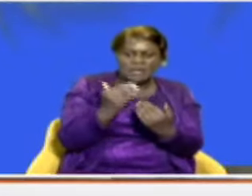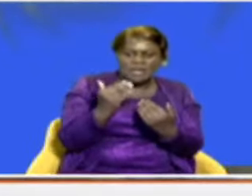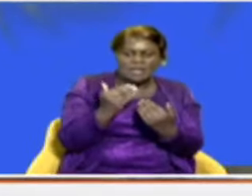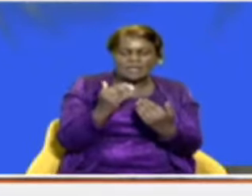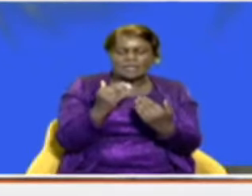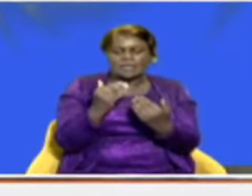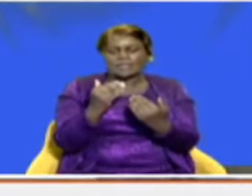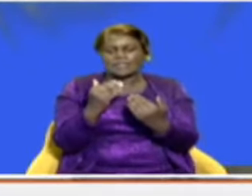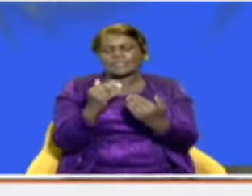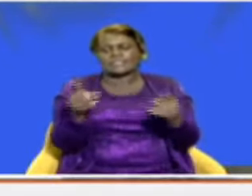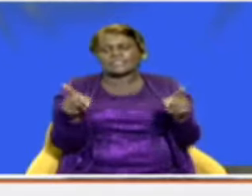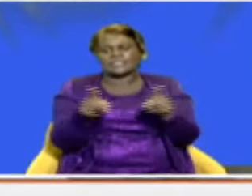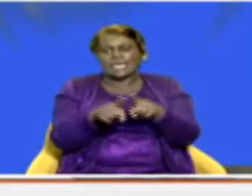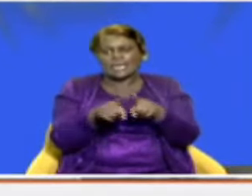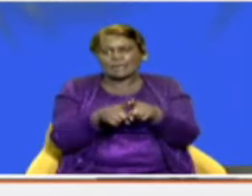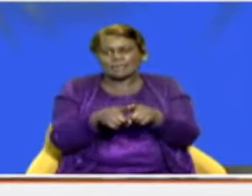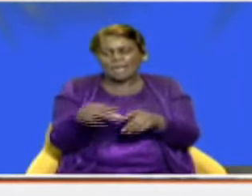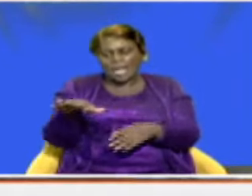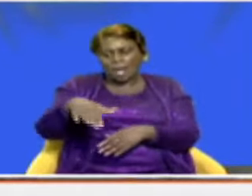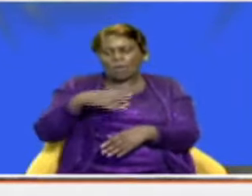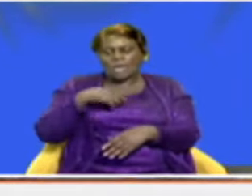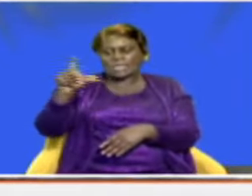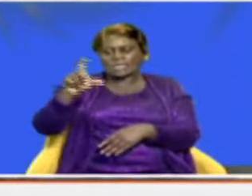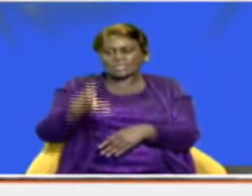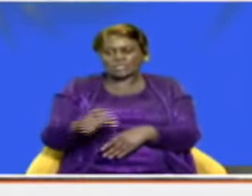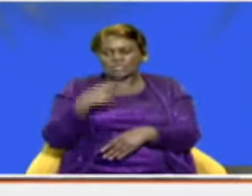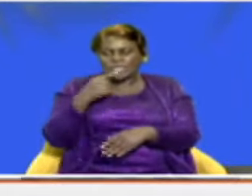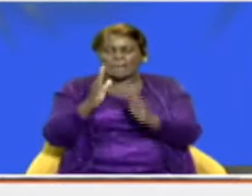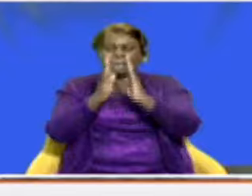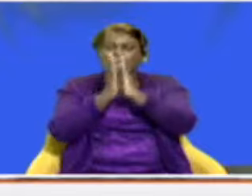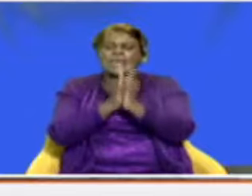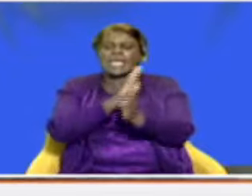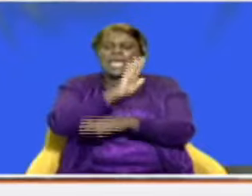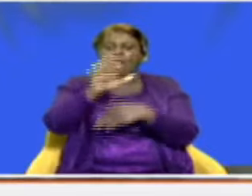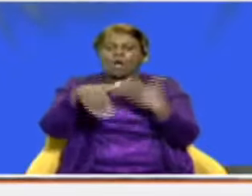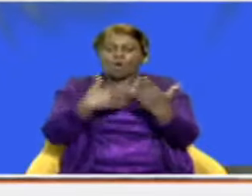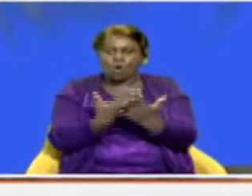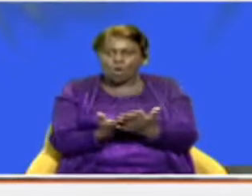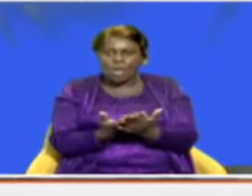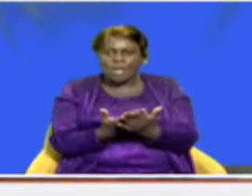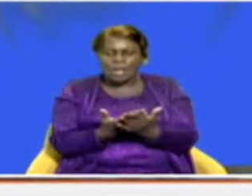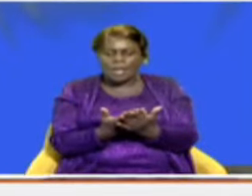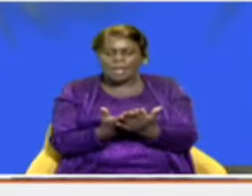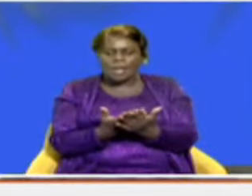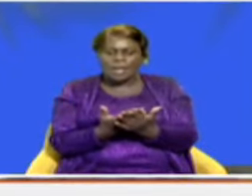Na ndiponzi kama Trans Nzoia tumesema haya maovu yote, tumesema